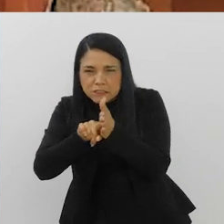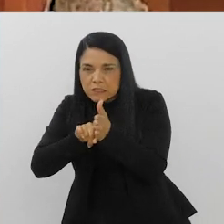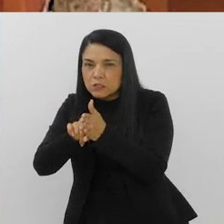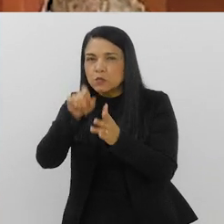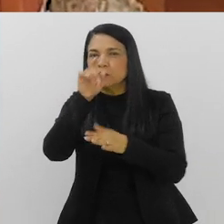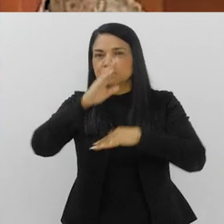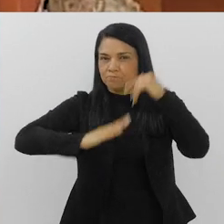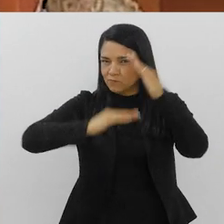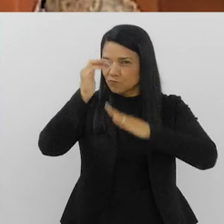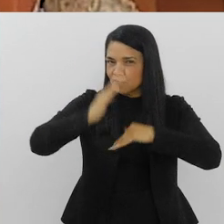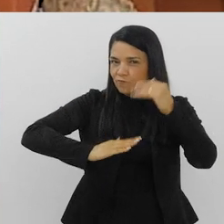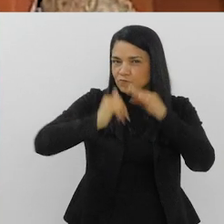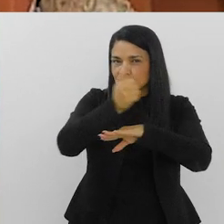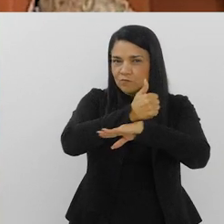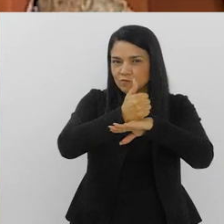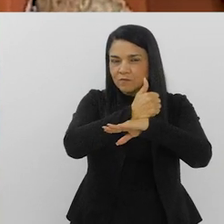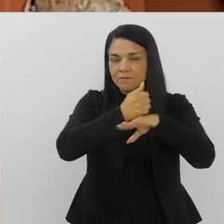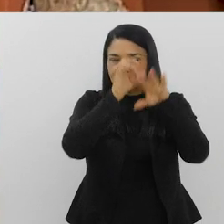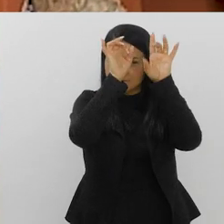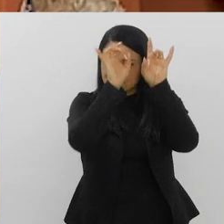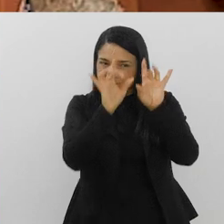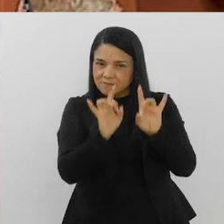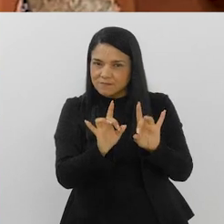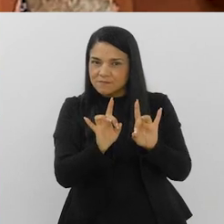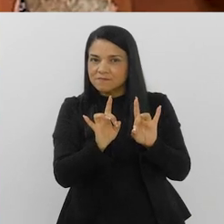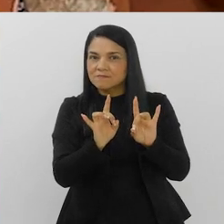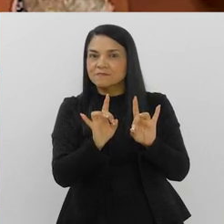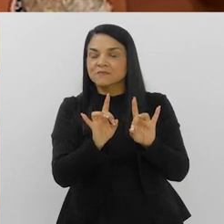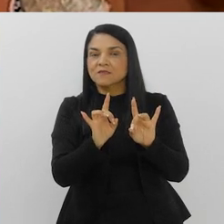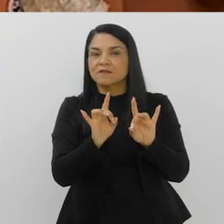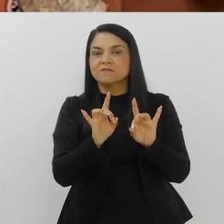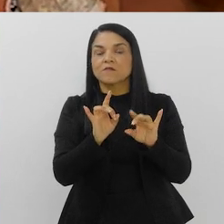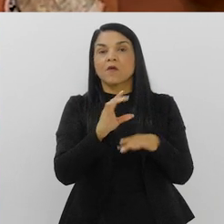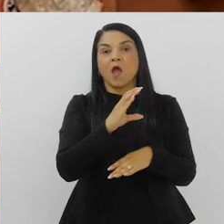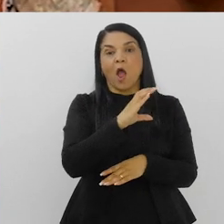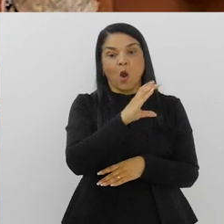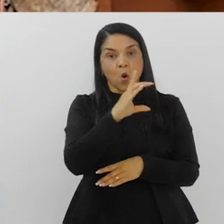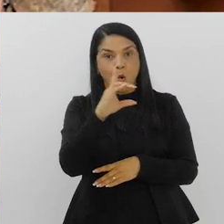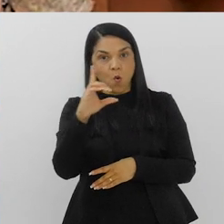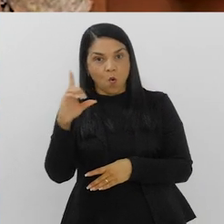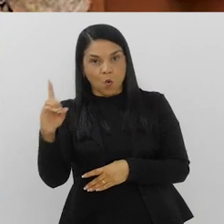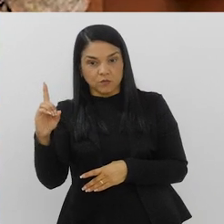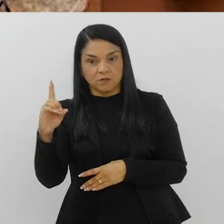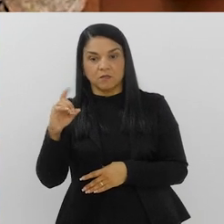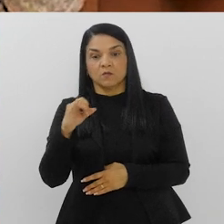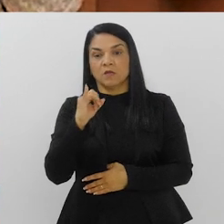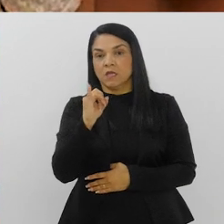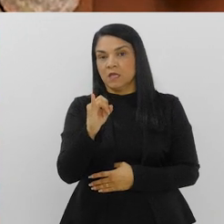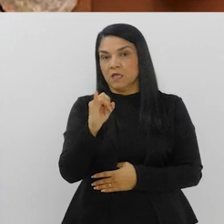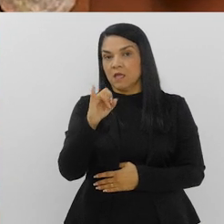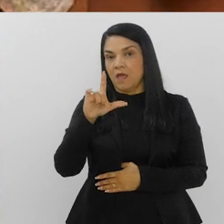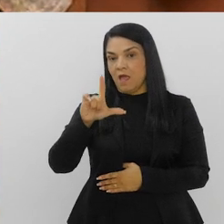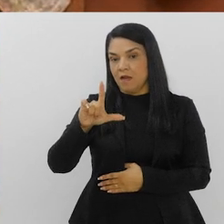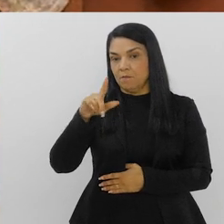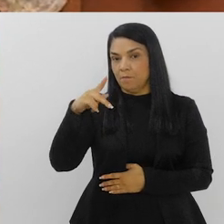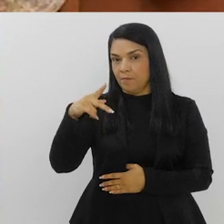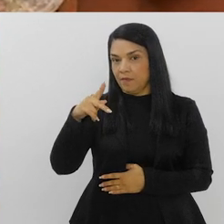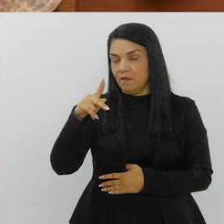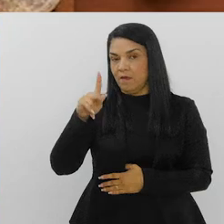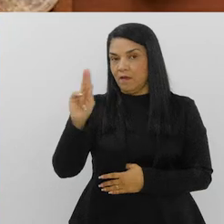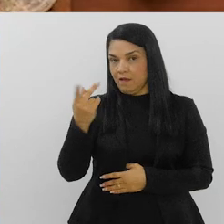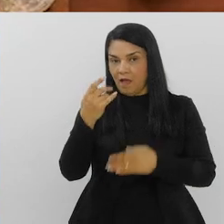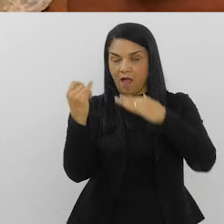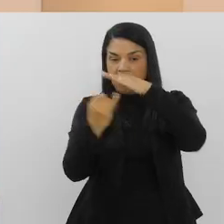by curators, researchers, specialists having the coordination of the